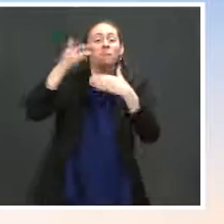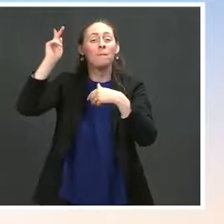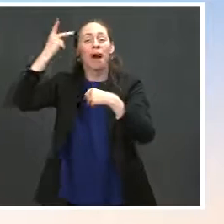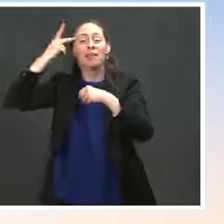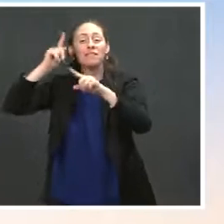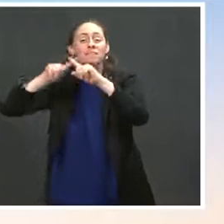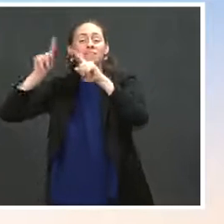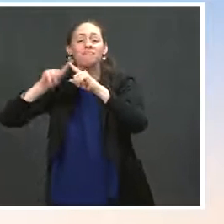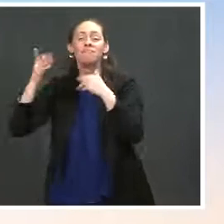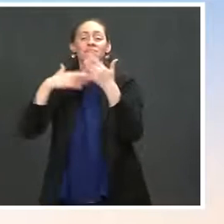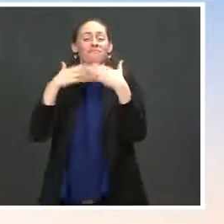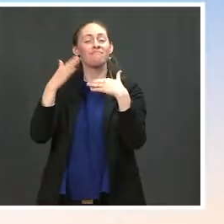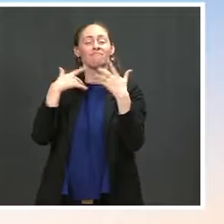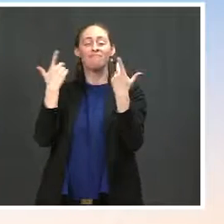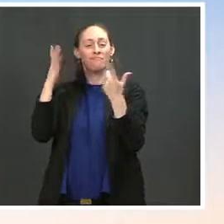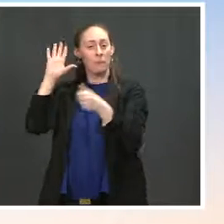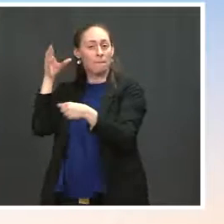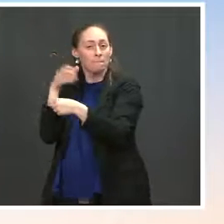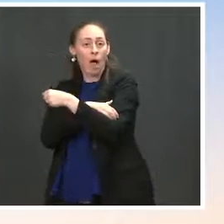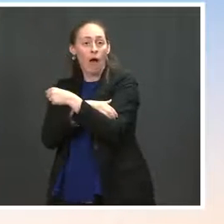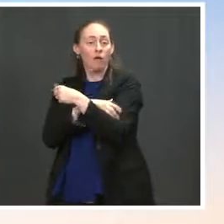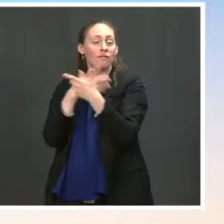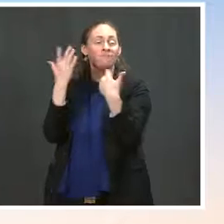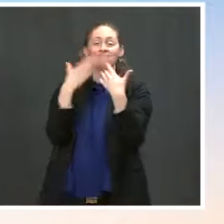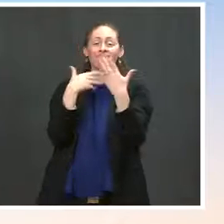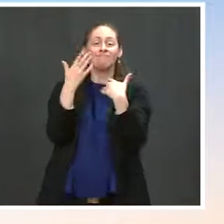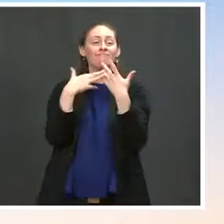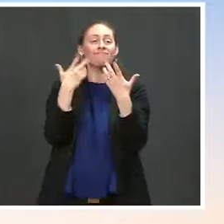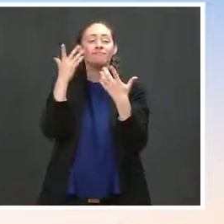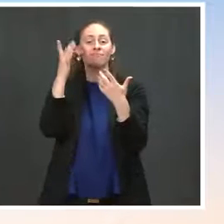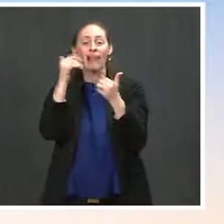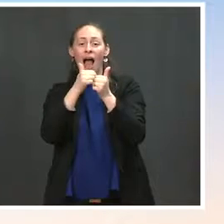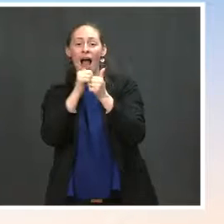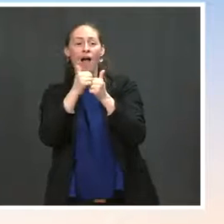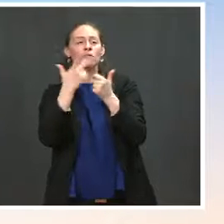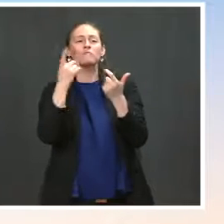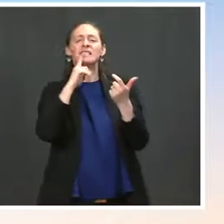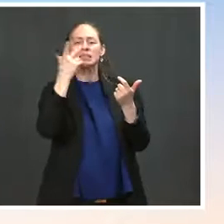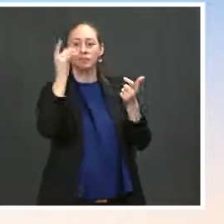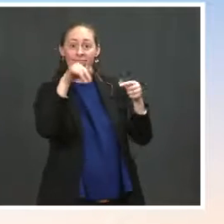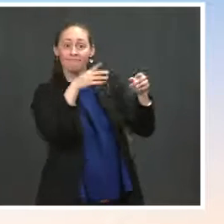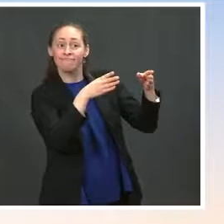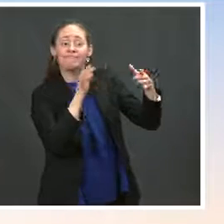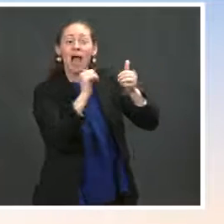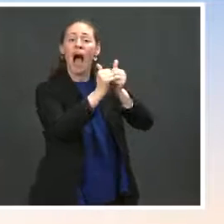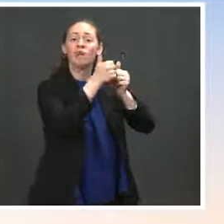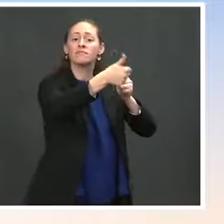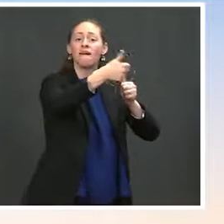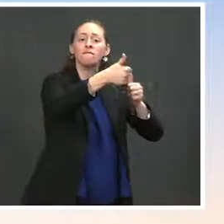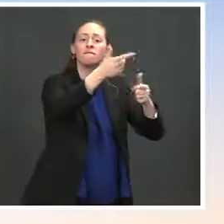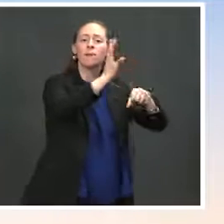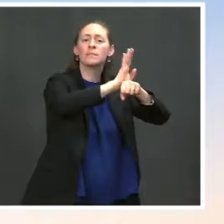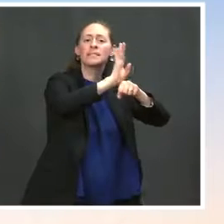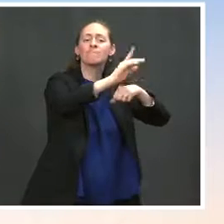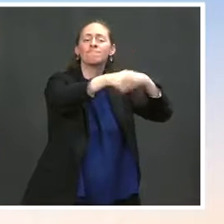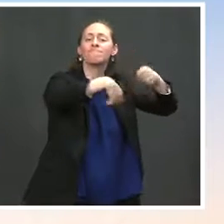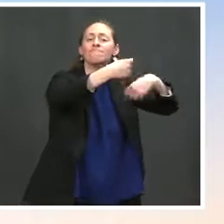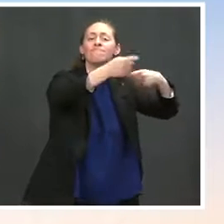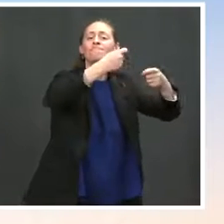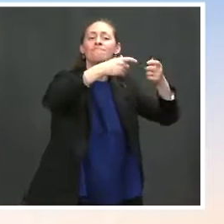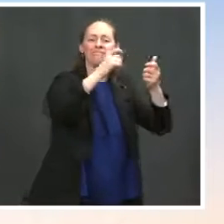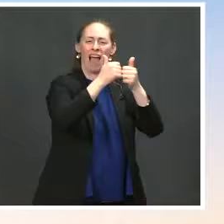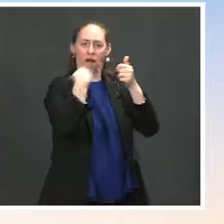how potent and capable they are, is going to be able to change what that market is doing, because it will have moved. It'll have 4 years